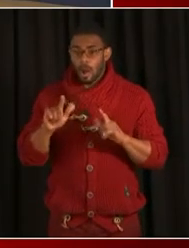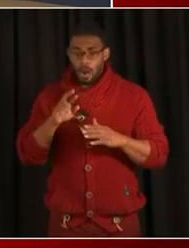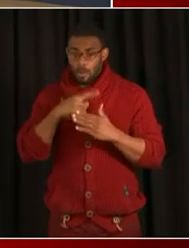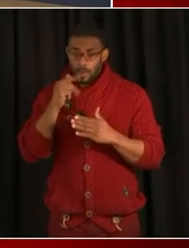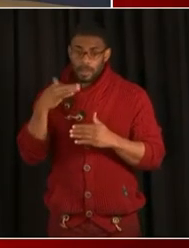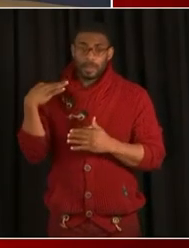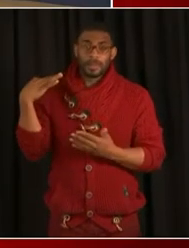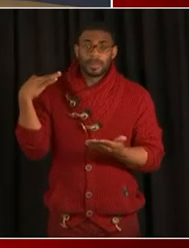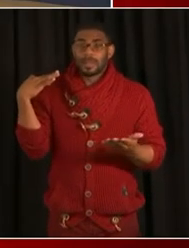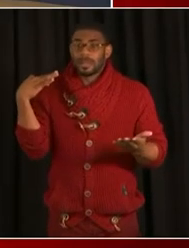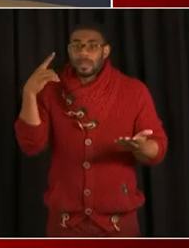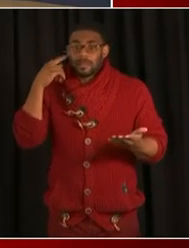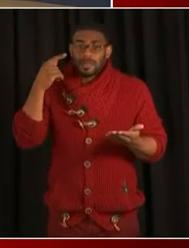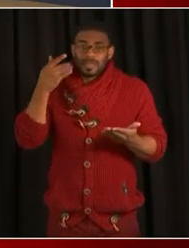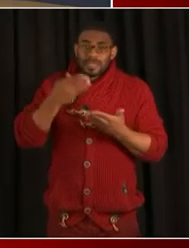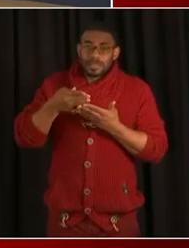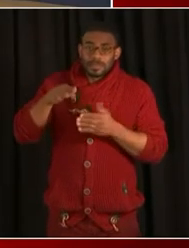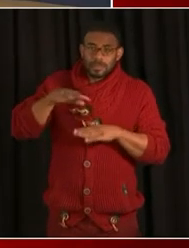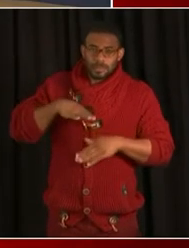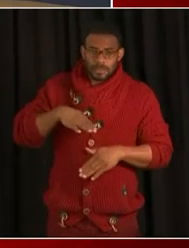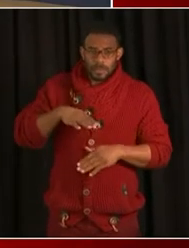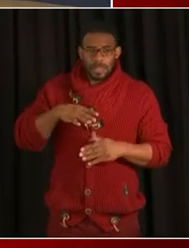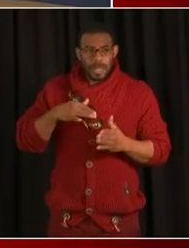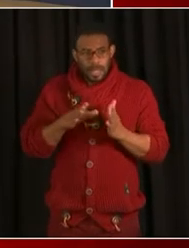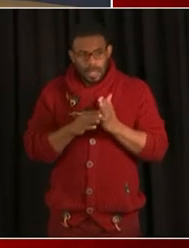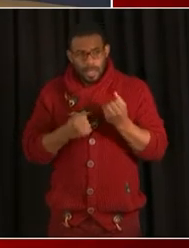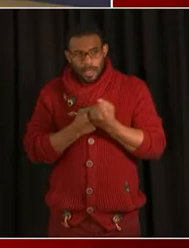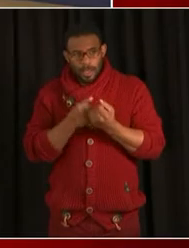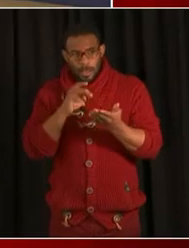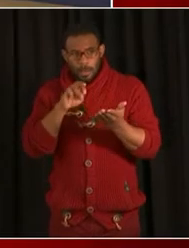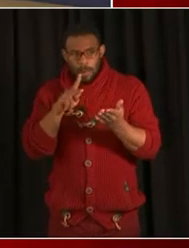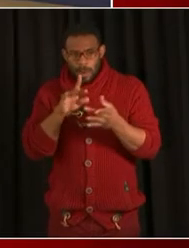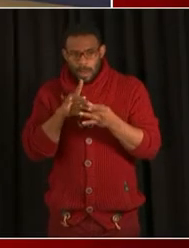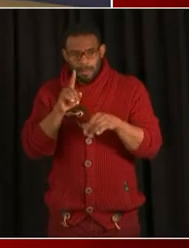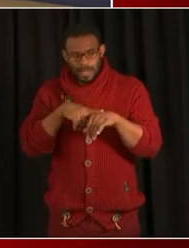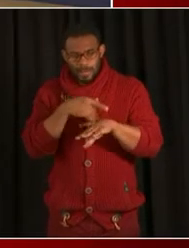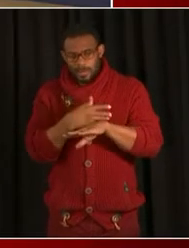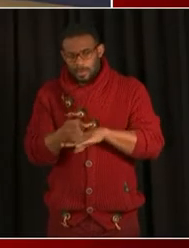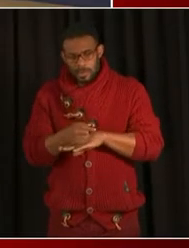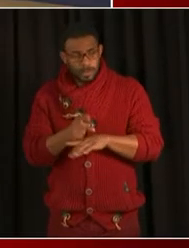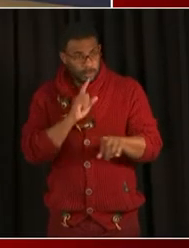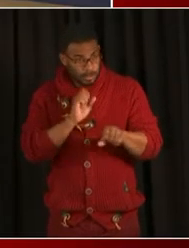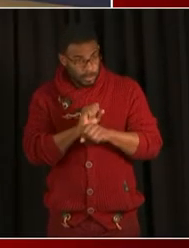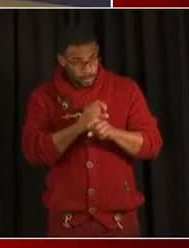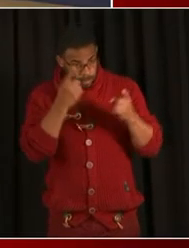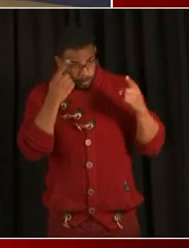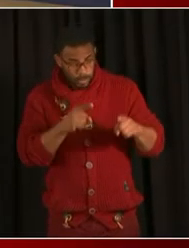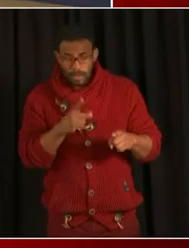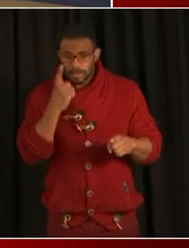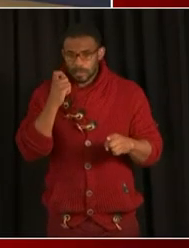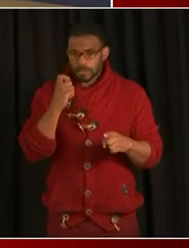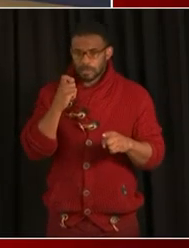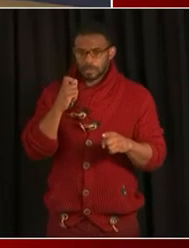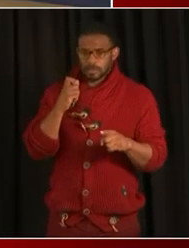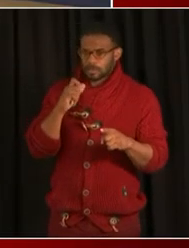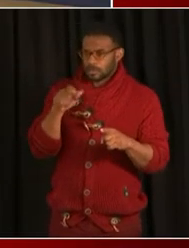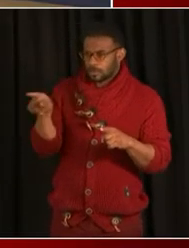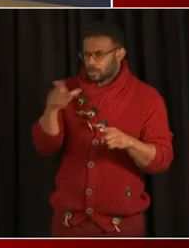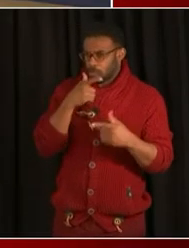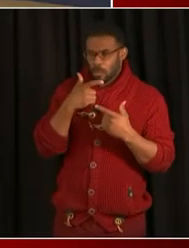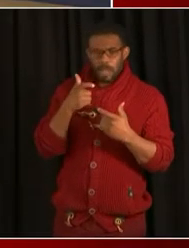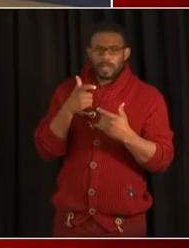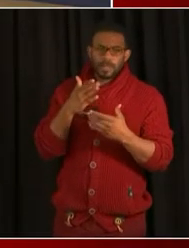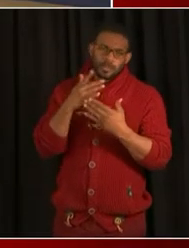know that are applying. And so I echo Mark's comment that time is short. Absolutely. And just for folks watching